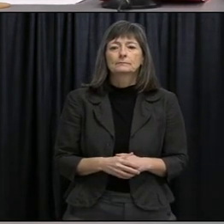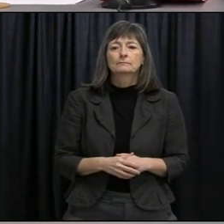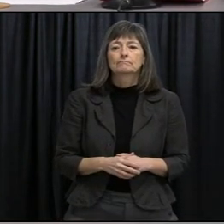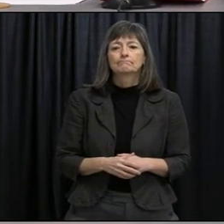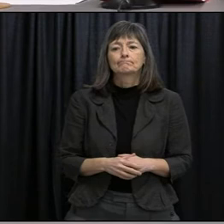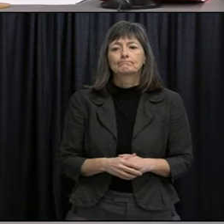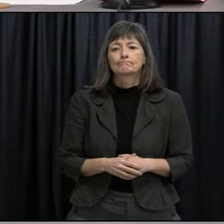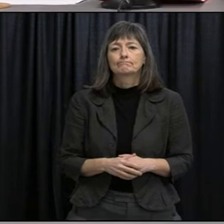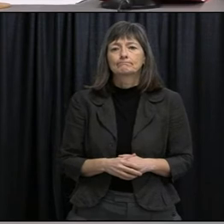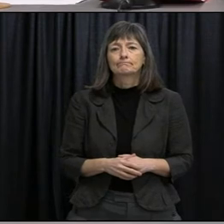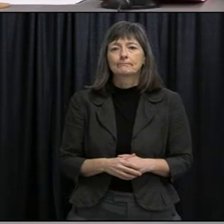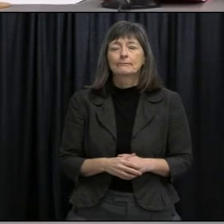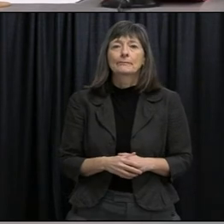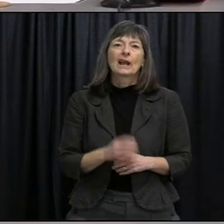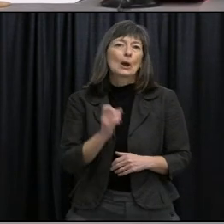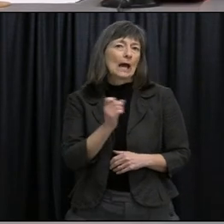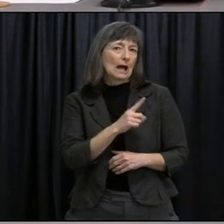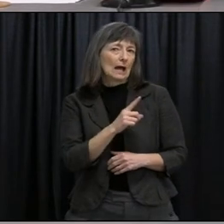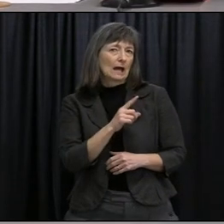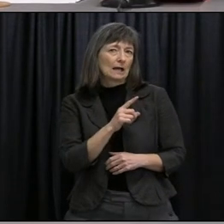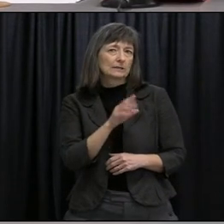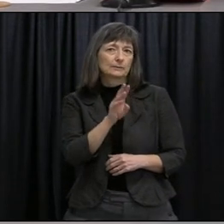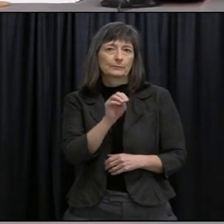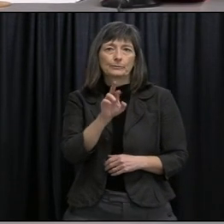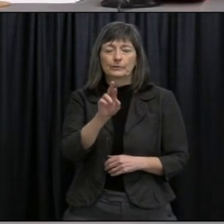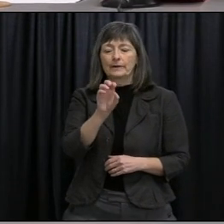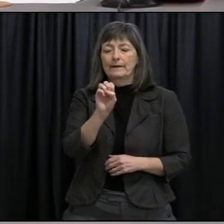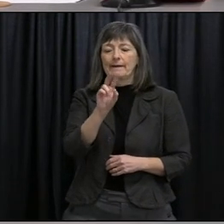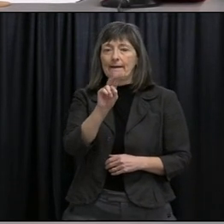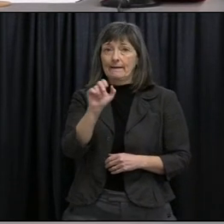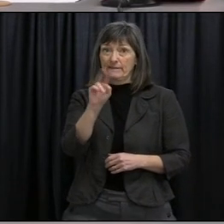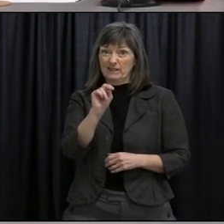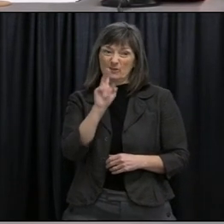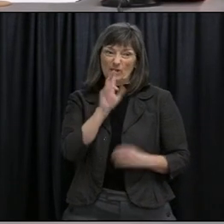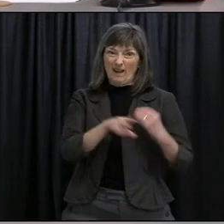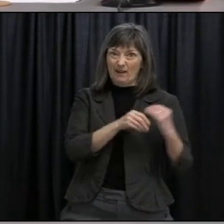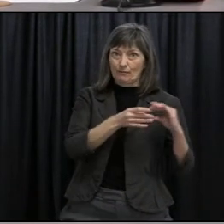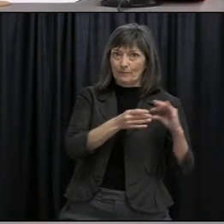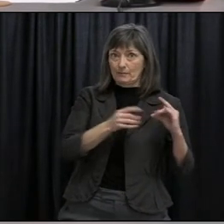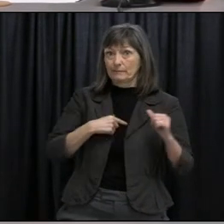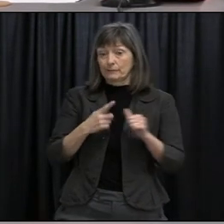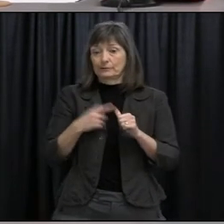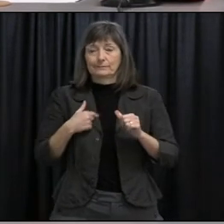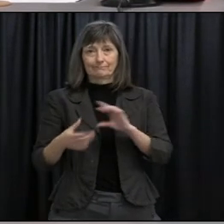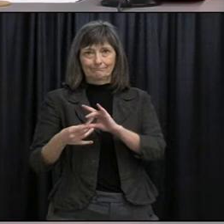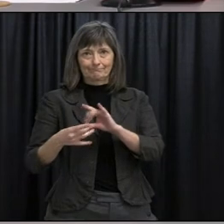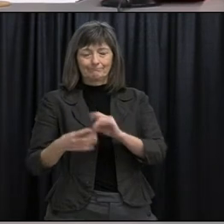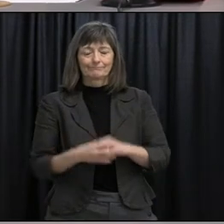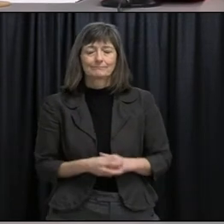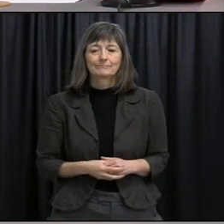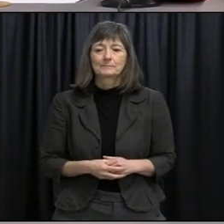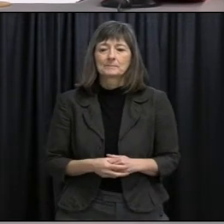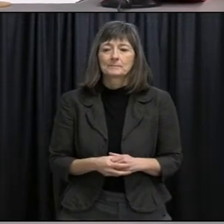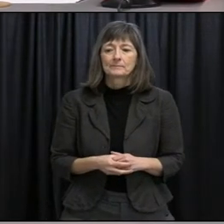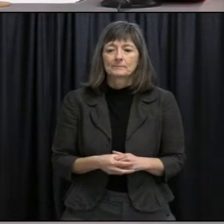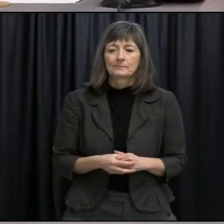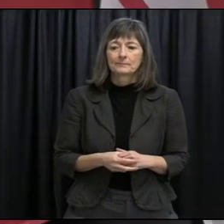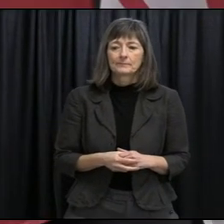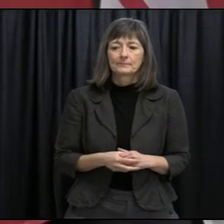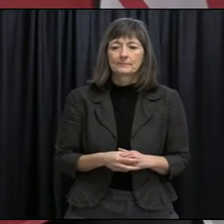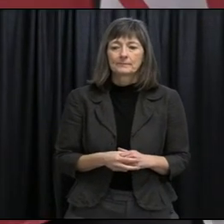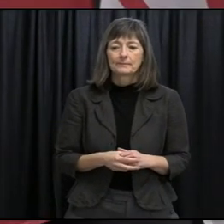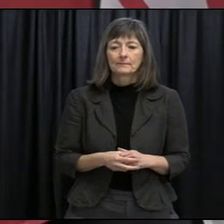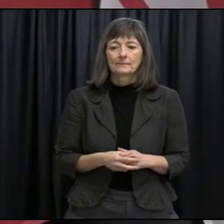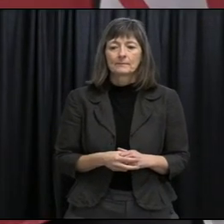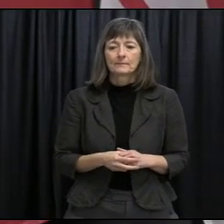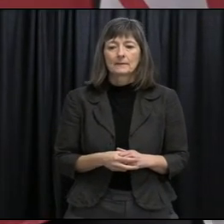I'll ask Brian Evans to elaborate on my answer, but, you know, if